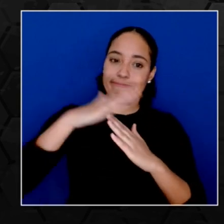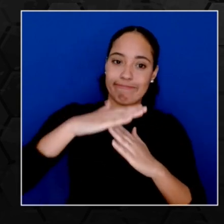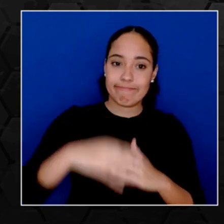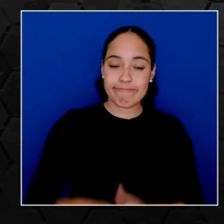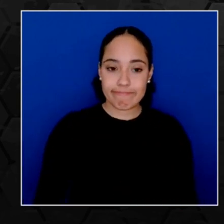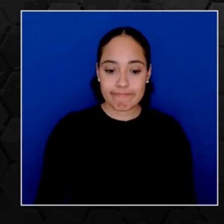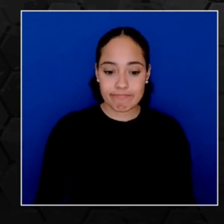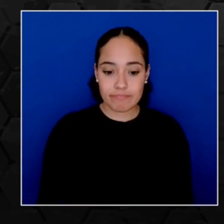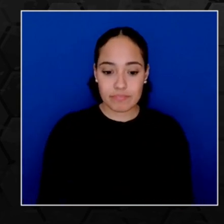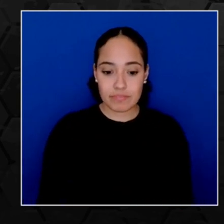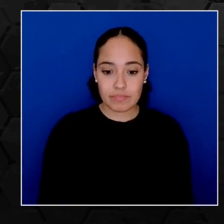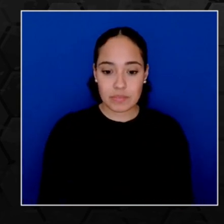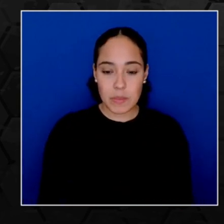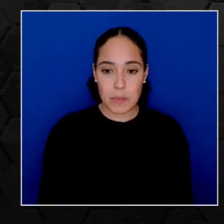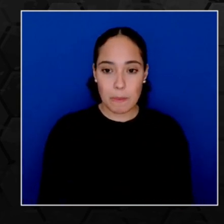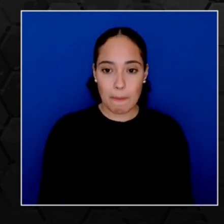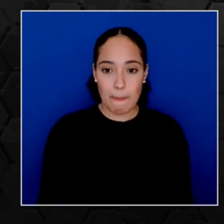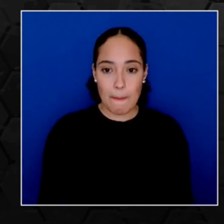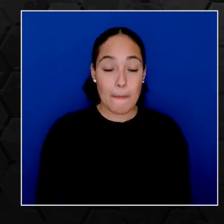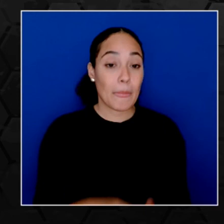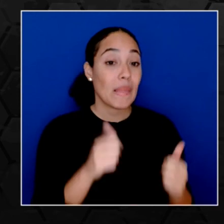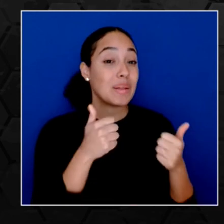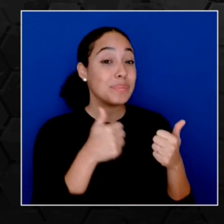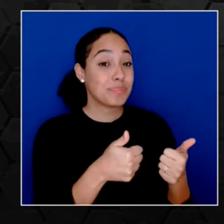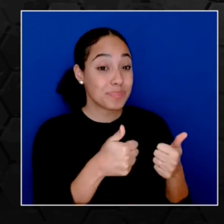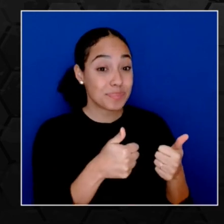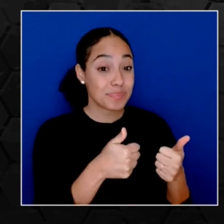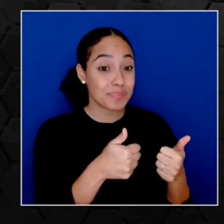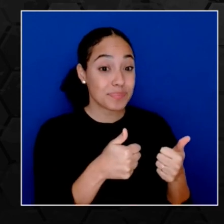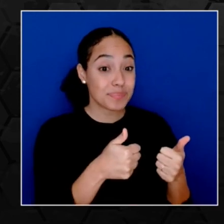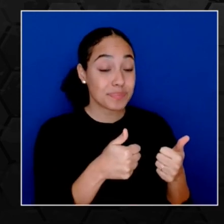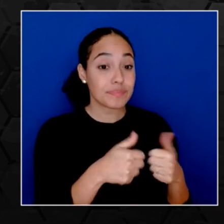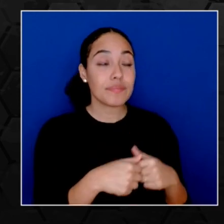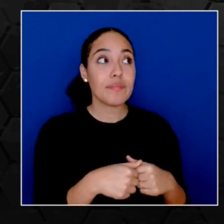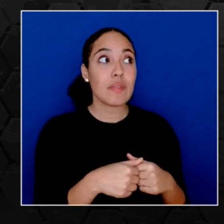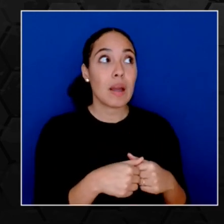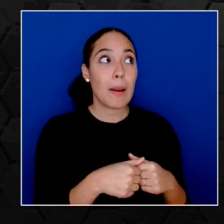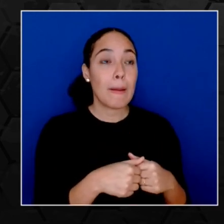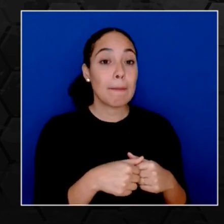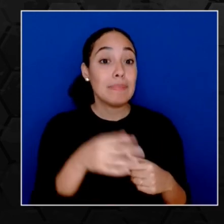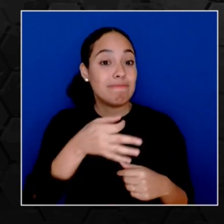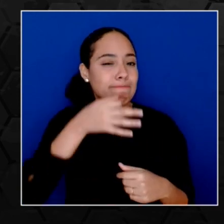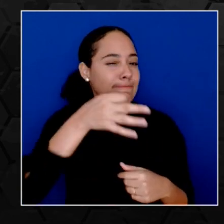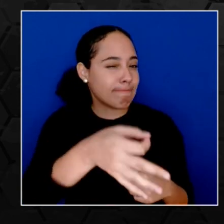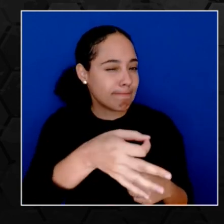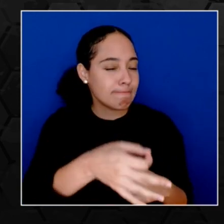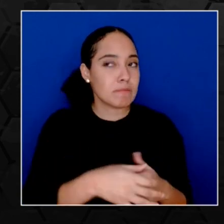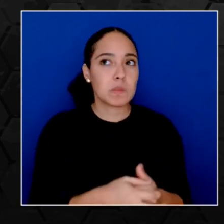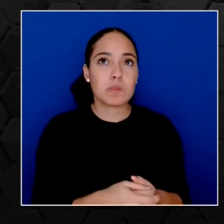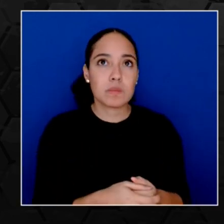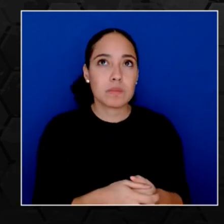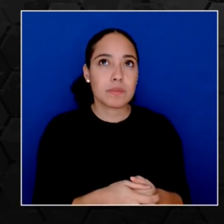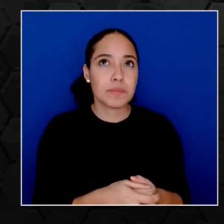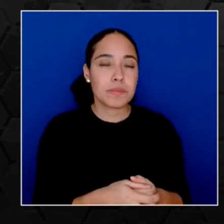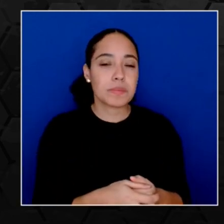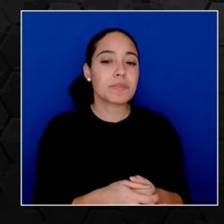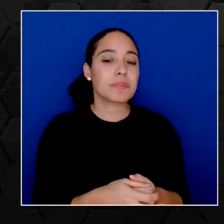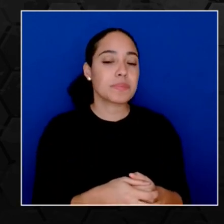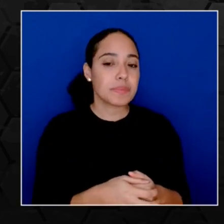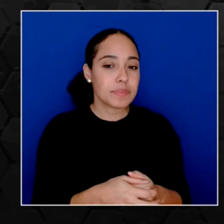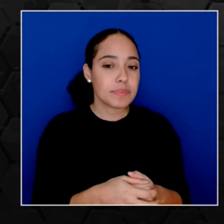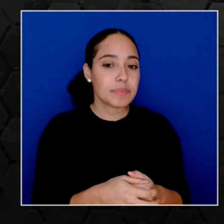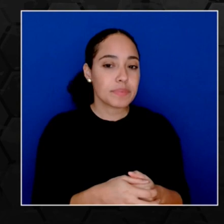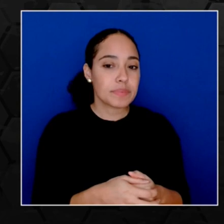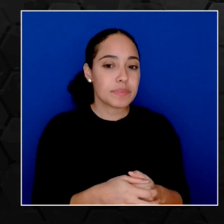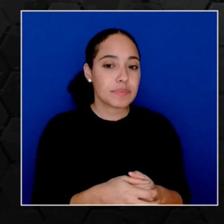Okay, that's great. One more question is that what are the best and most important